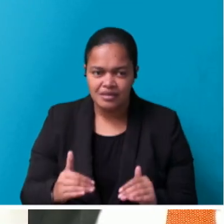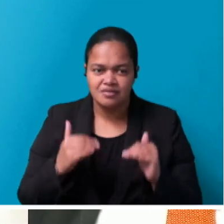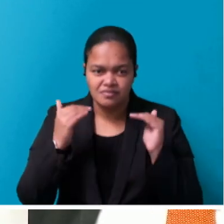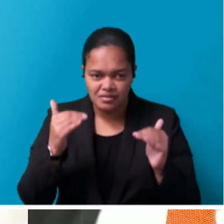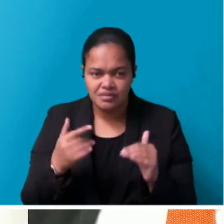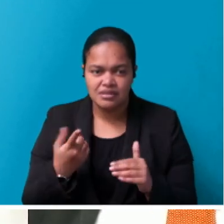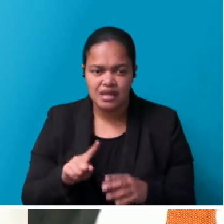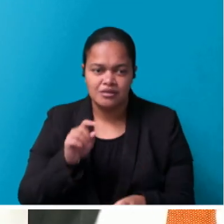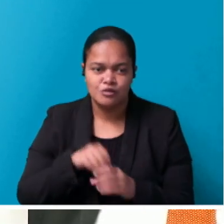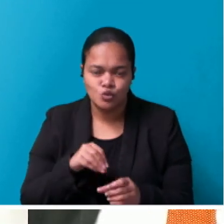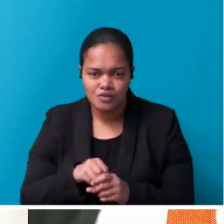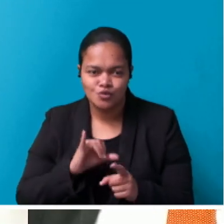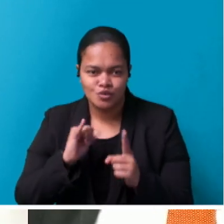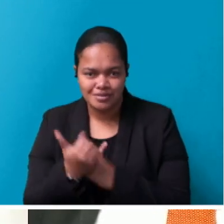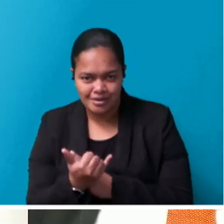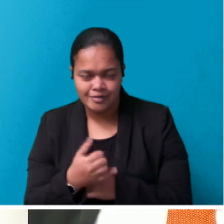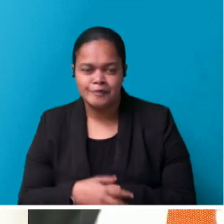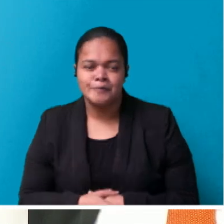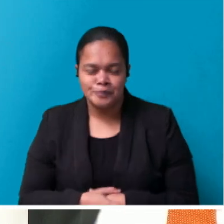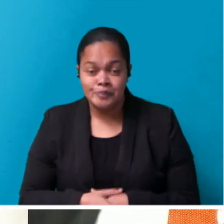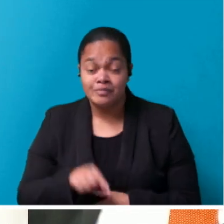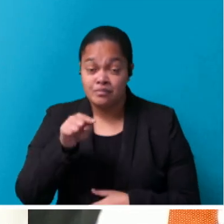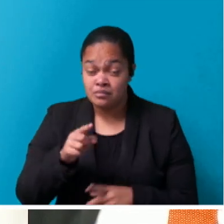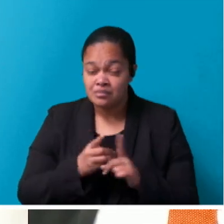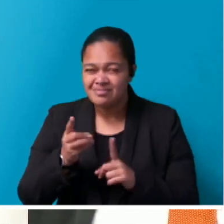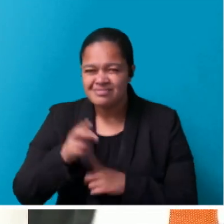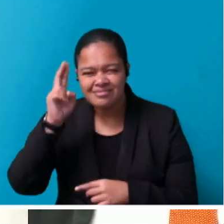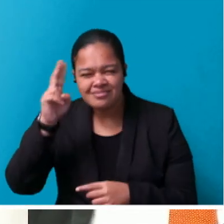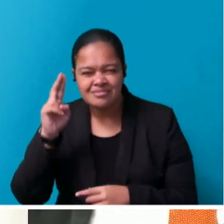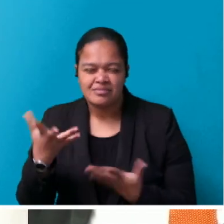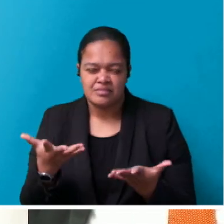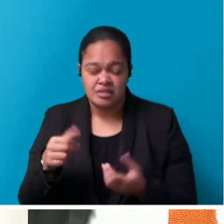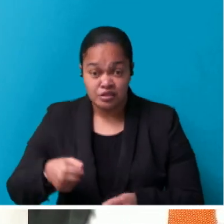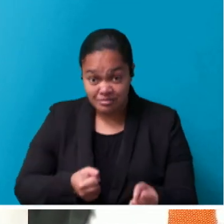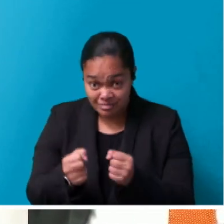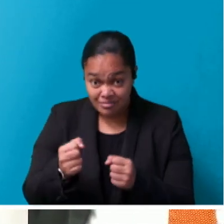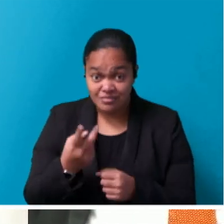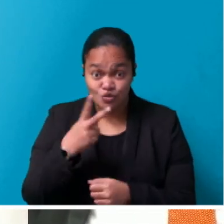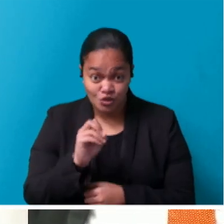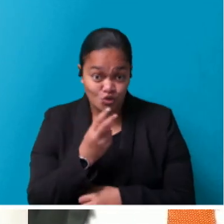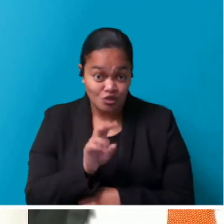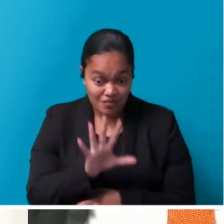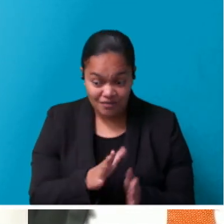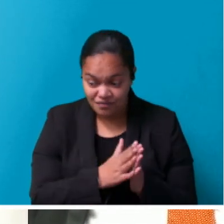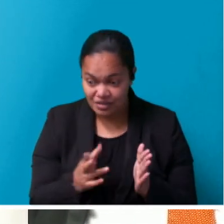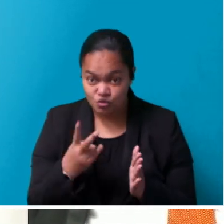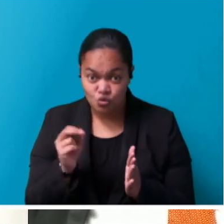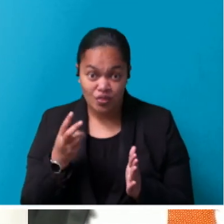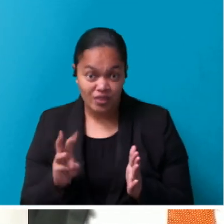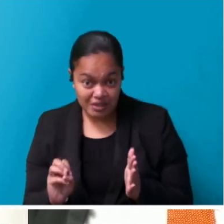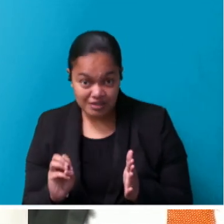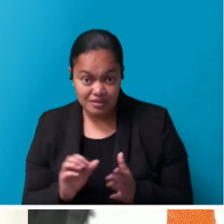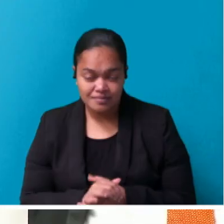and inclusive society. The development of the National Digital Strategy 2025 to